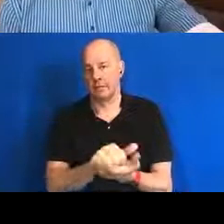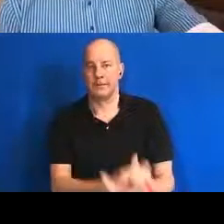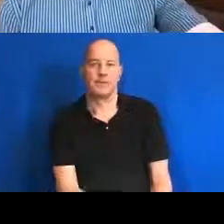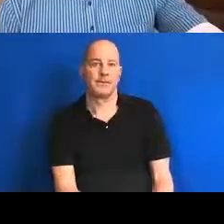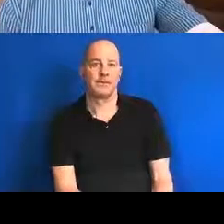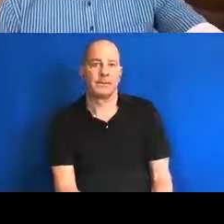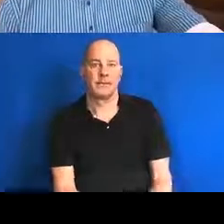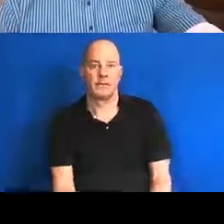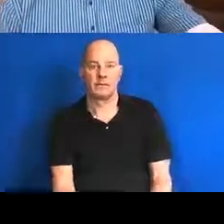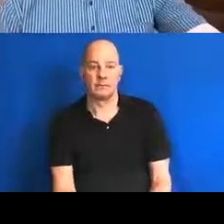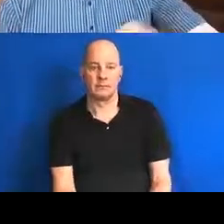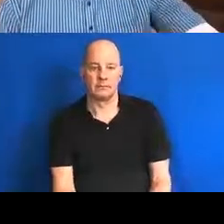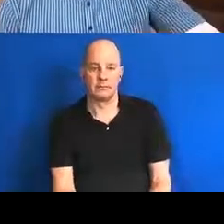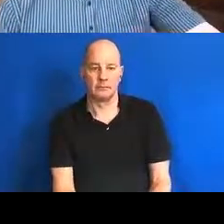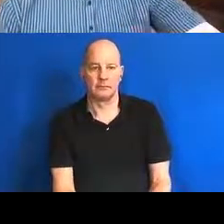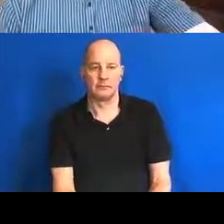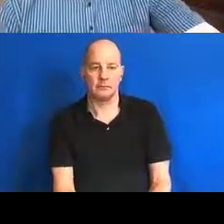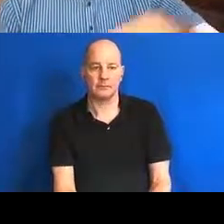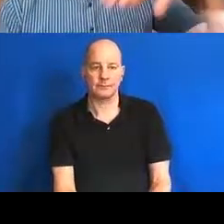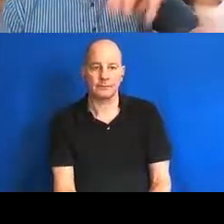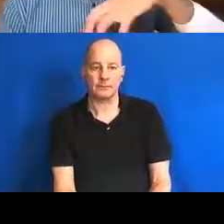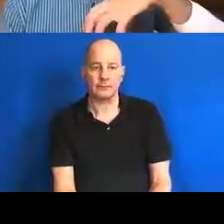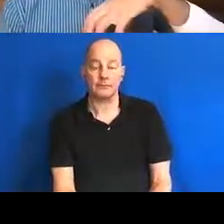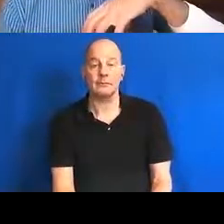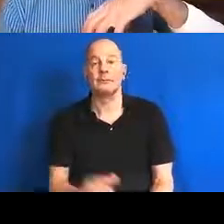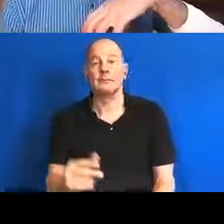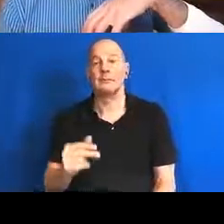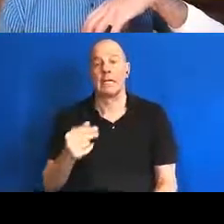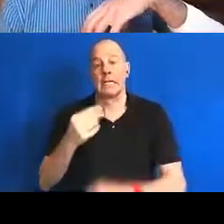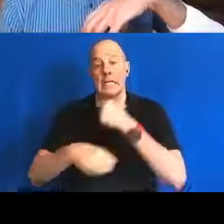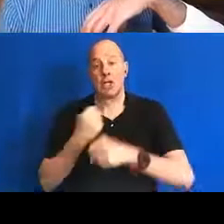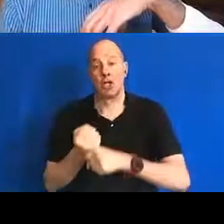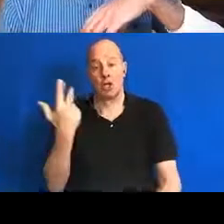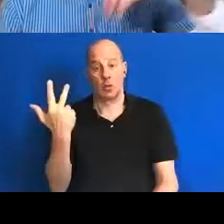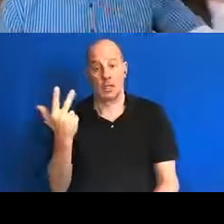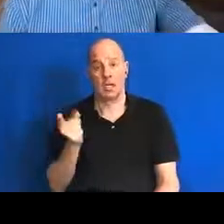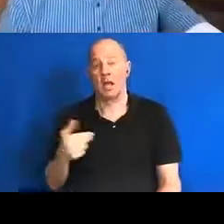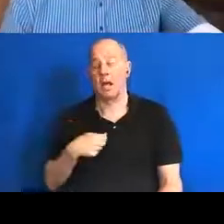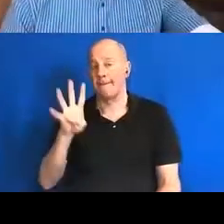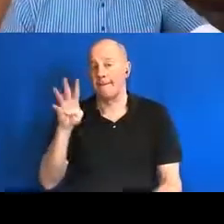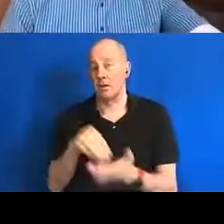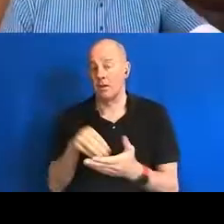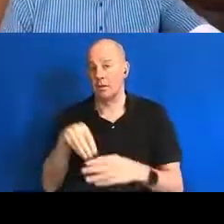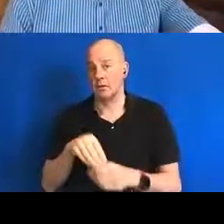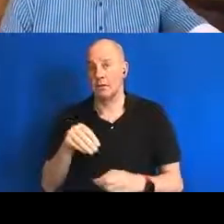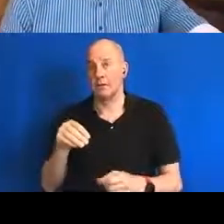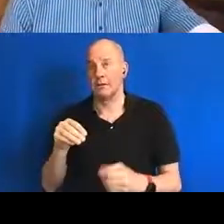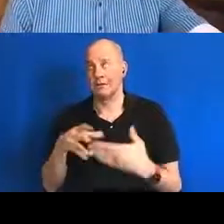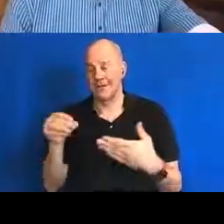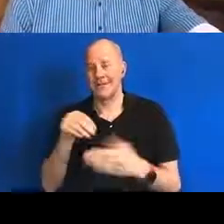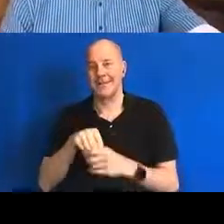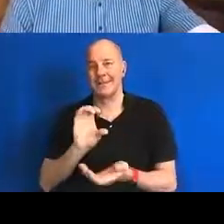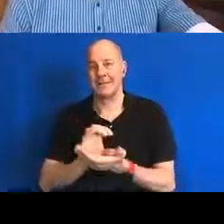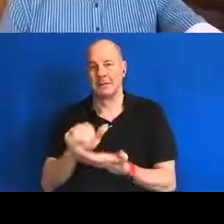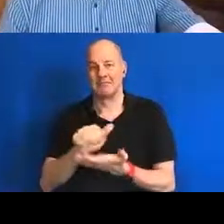So after year 3, she has that $4,000 in her capital account. Year 3, they didn't have as good